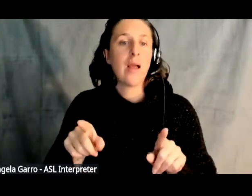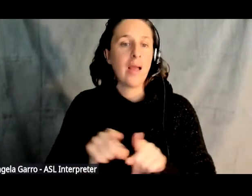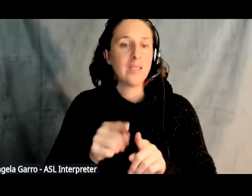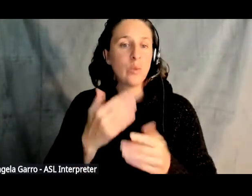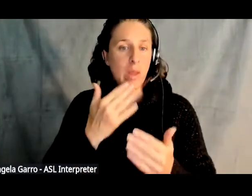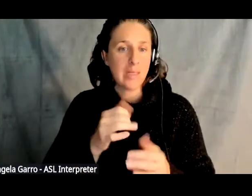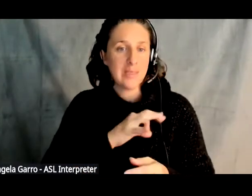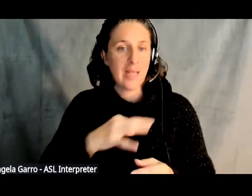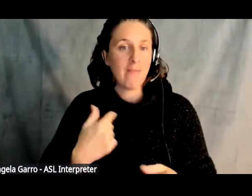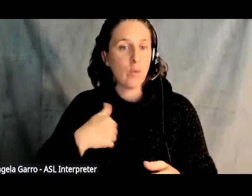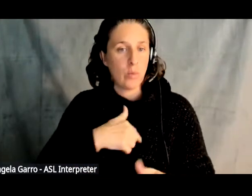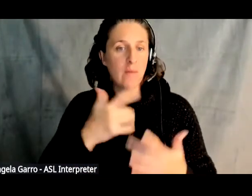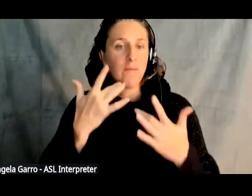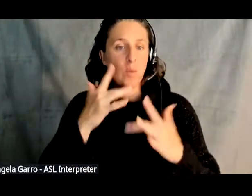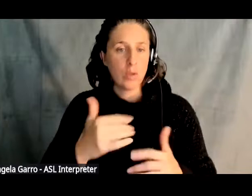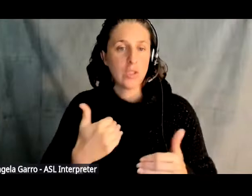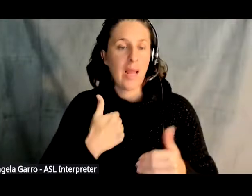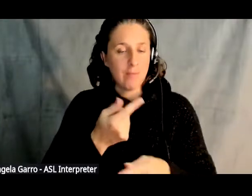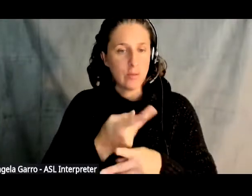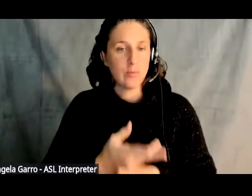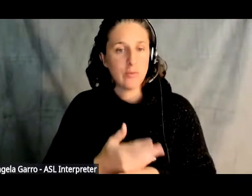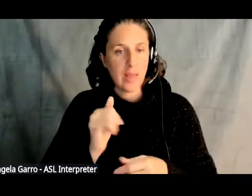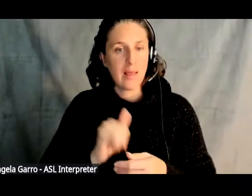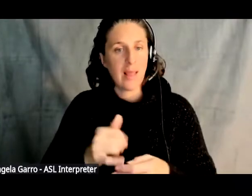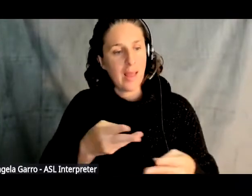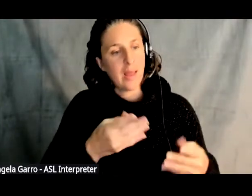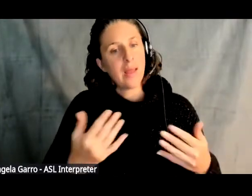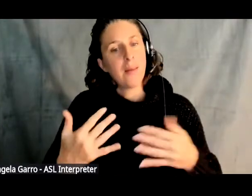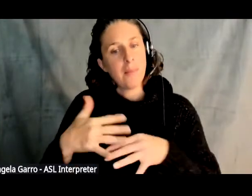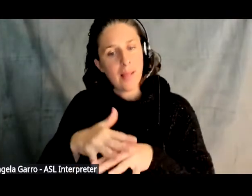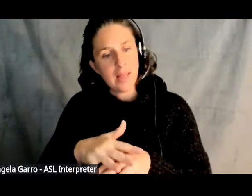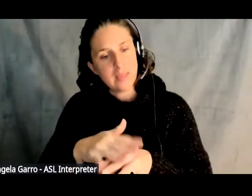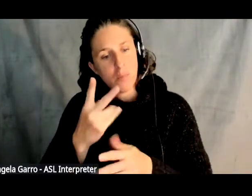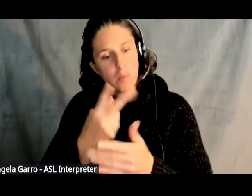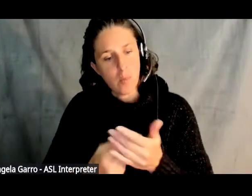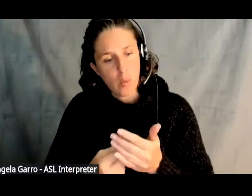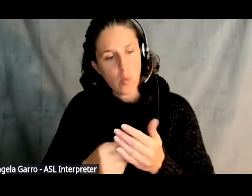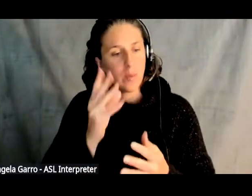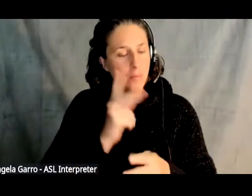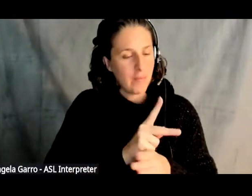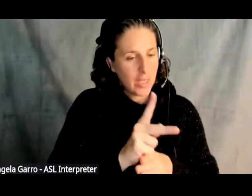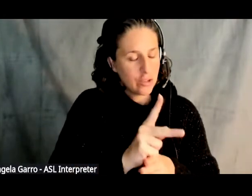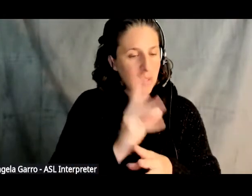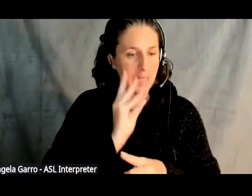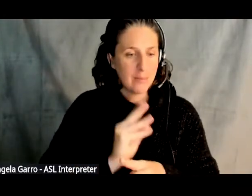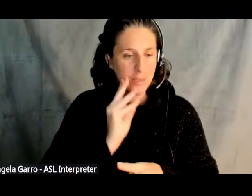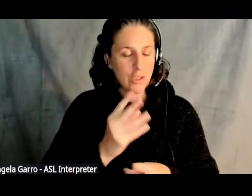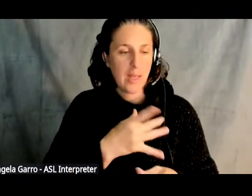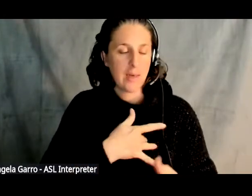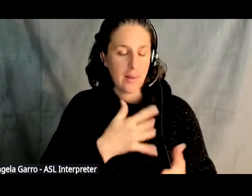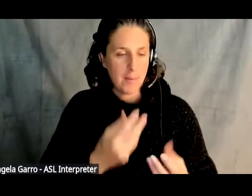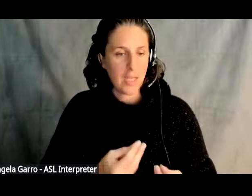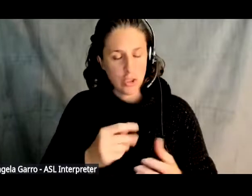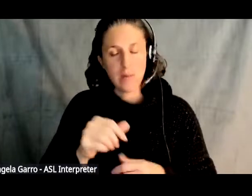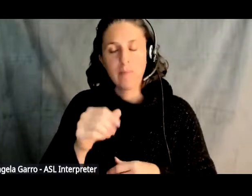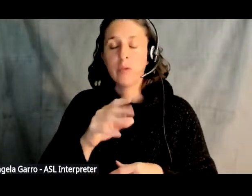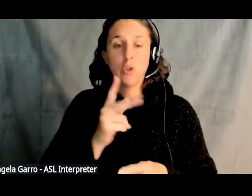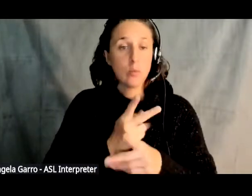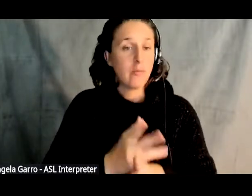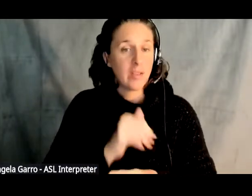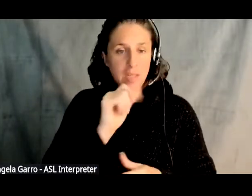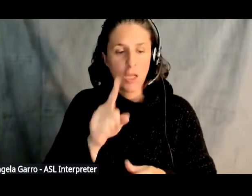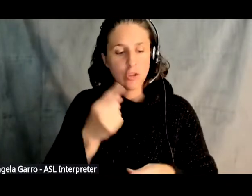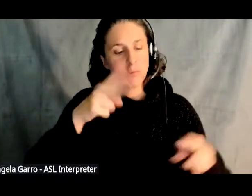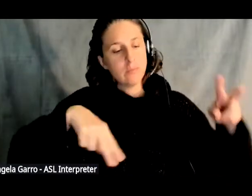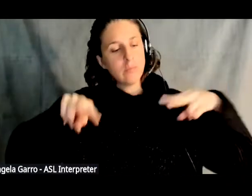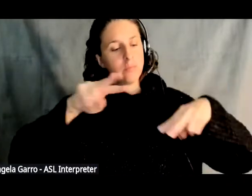are fortunate to have a supervision that blends professionalism, expertise, and compassion. A supervisor doesn't just oversee,